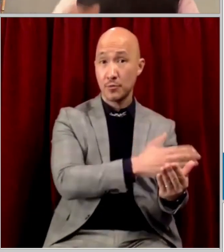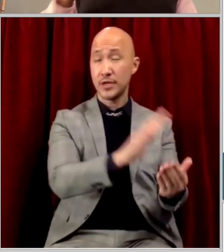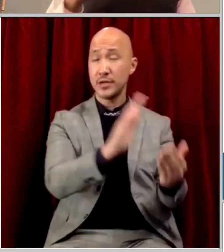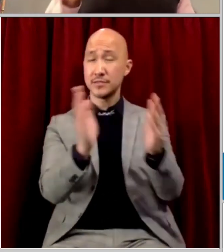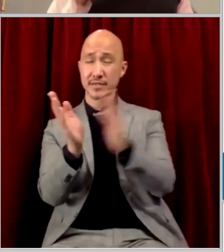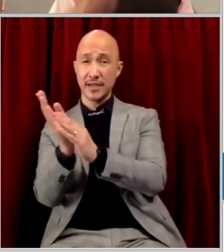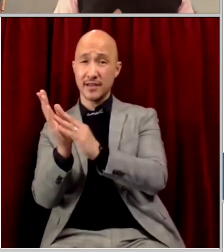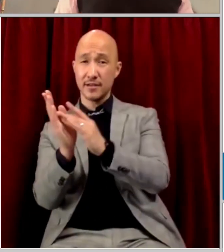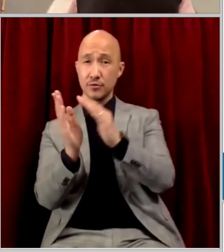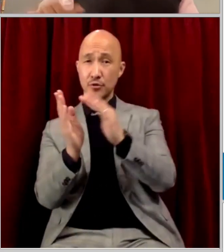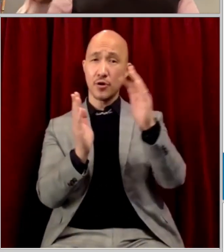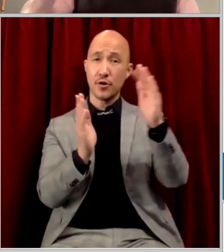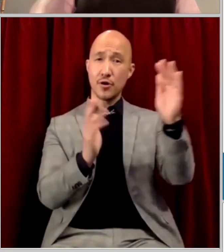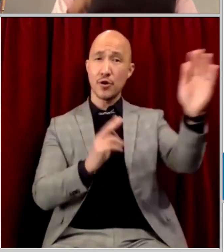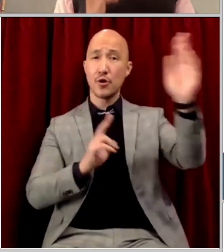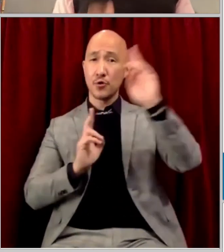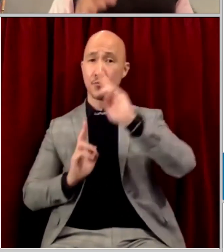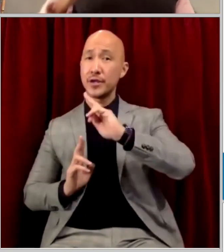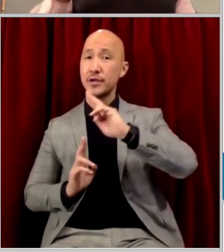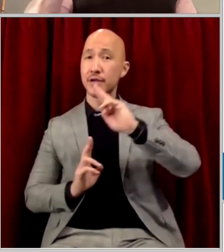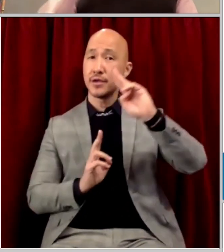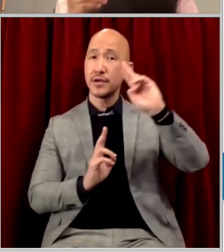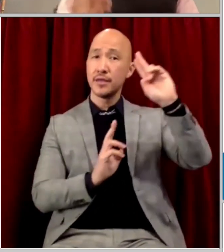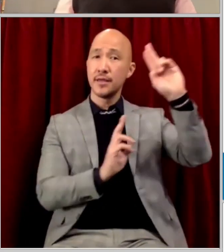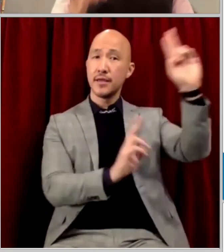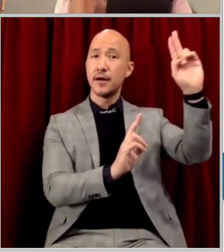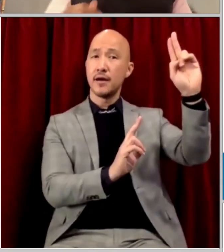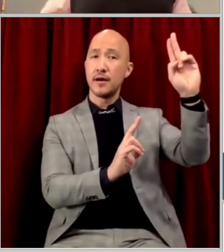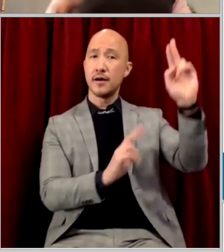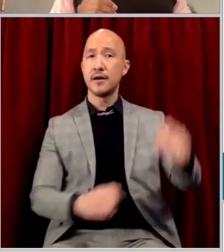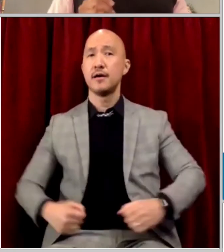Yes, we sing the Lord, glory and